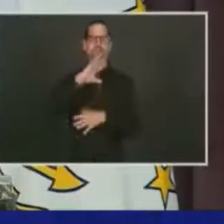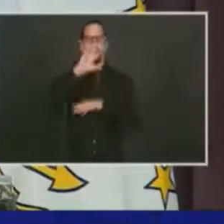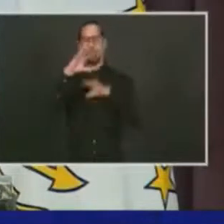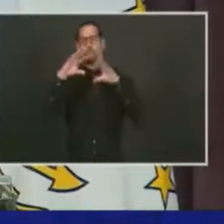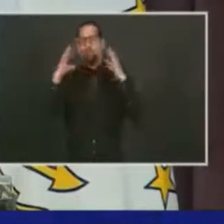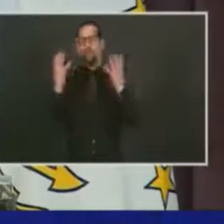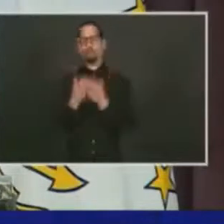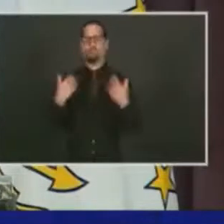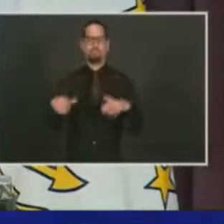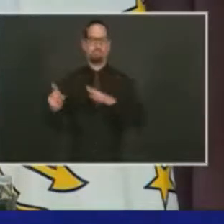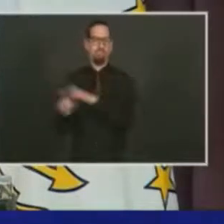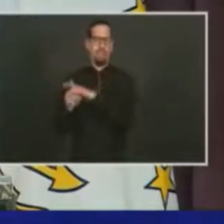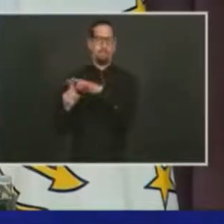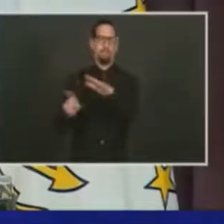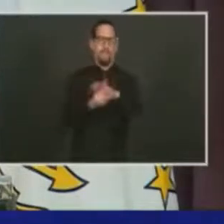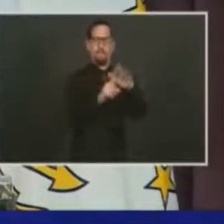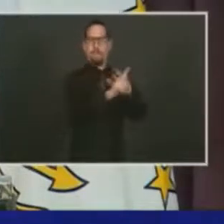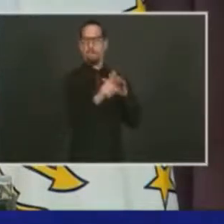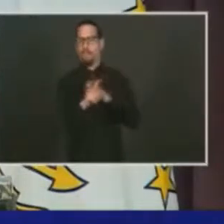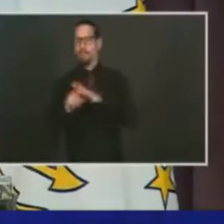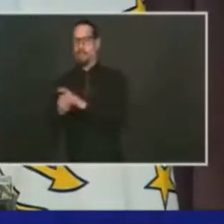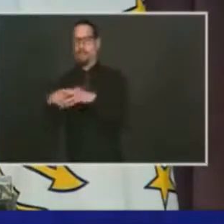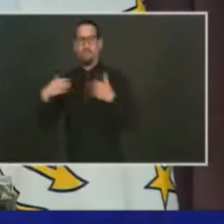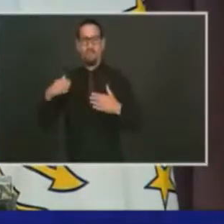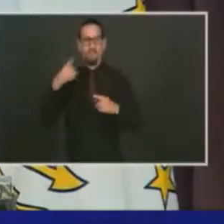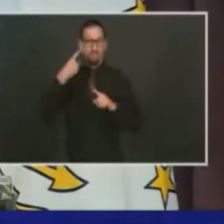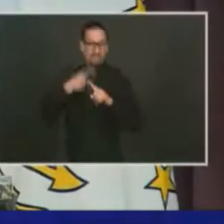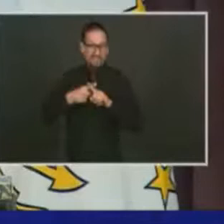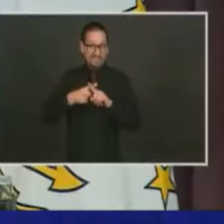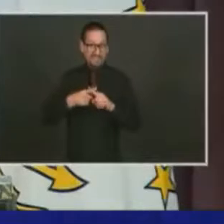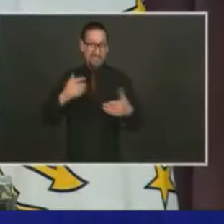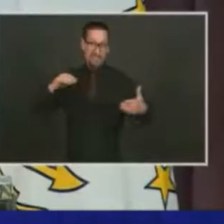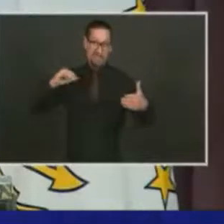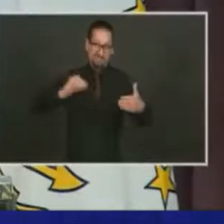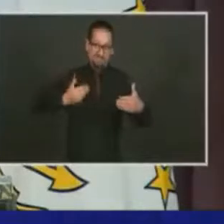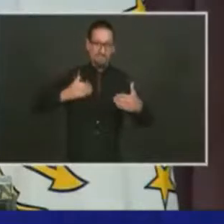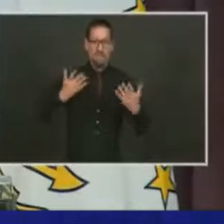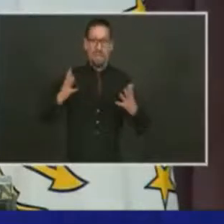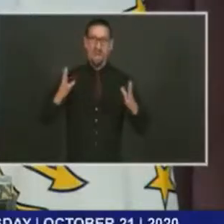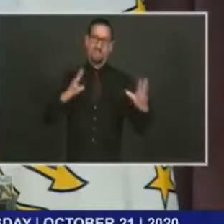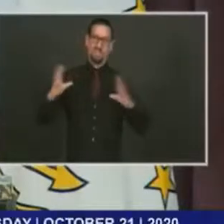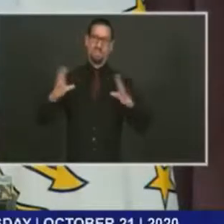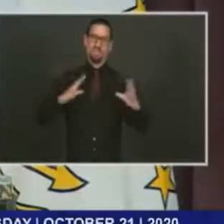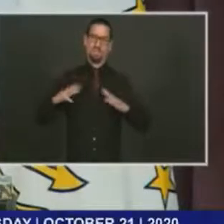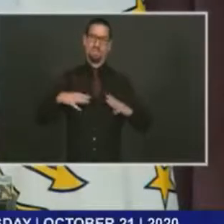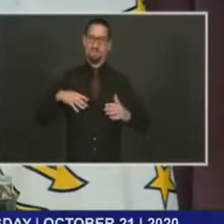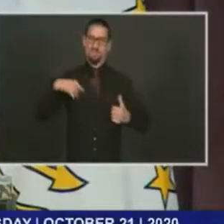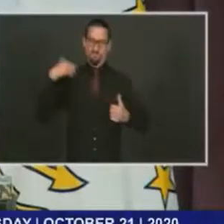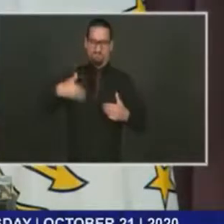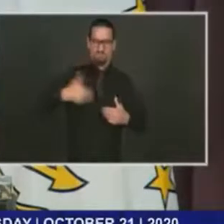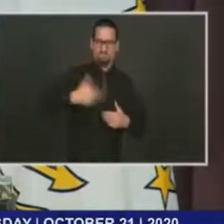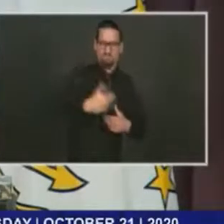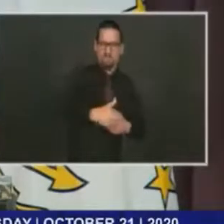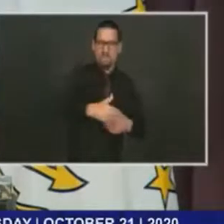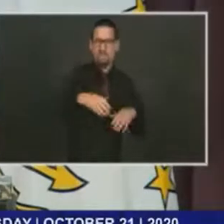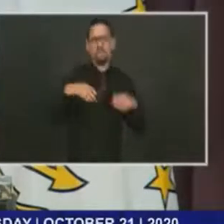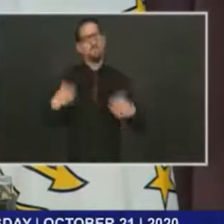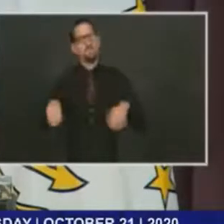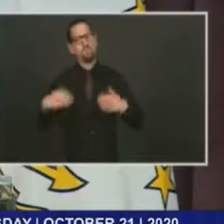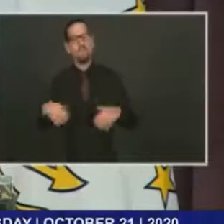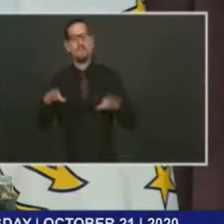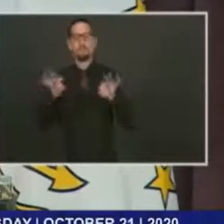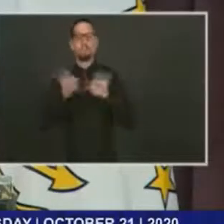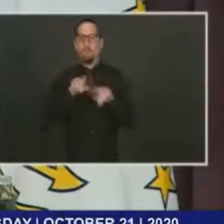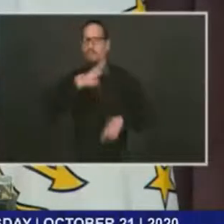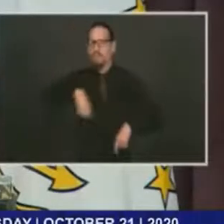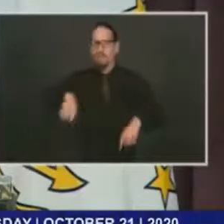upon the holidays. So I am asking you to keep yourselves informed, keep yourselves alert, keep yourselves aware.